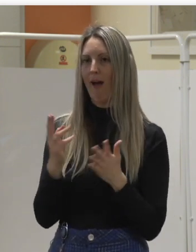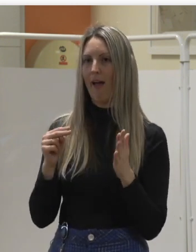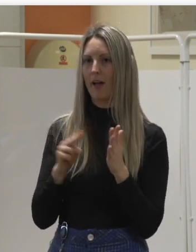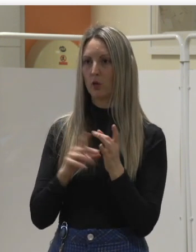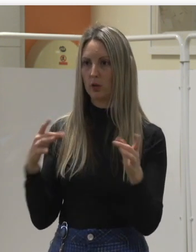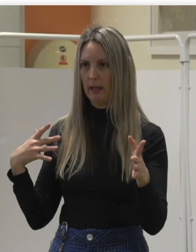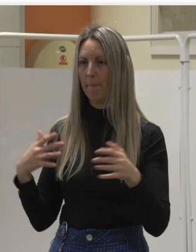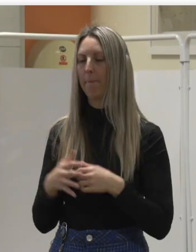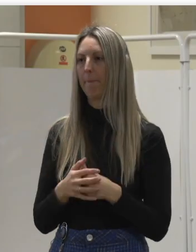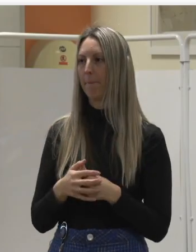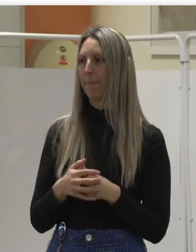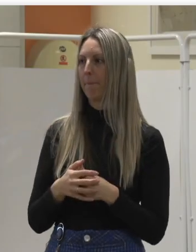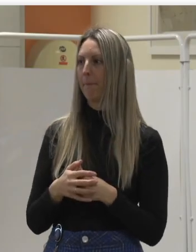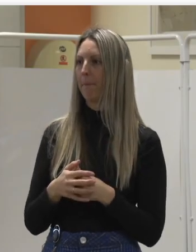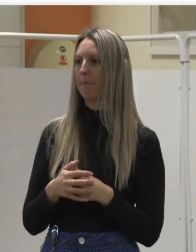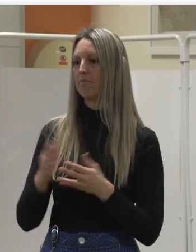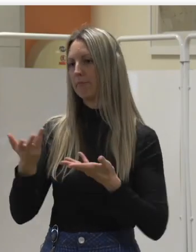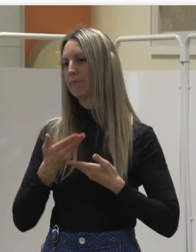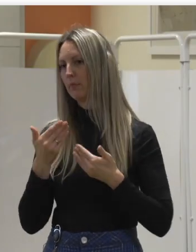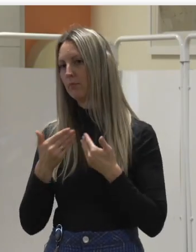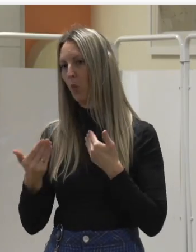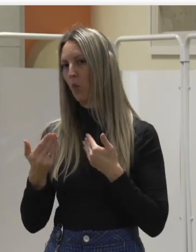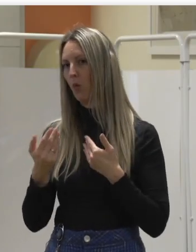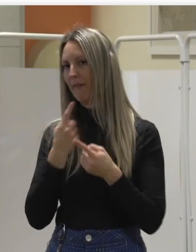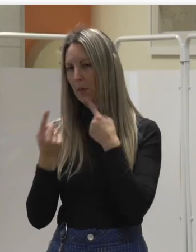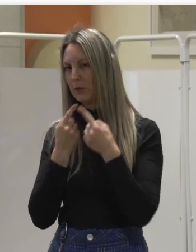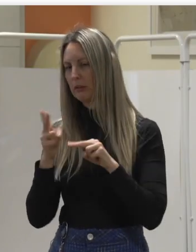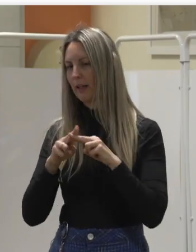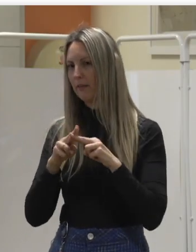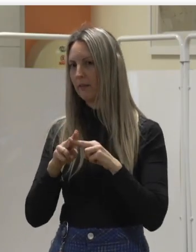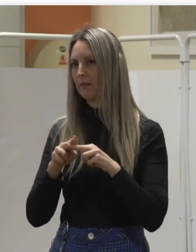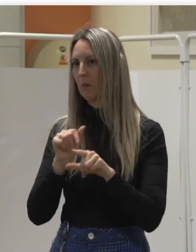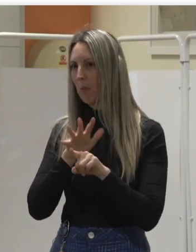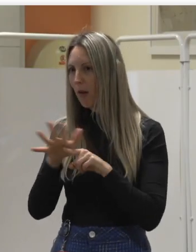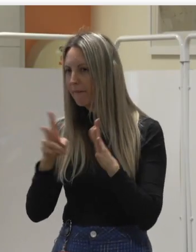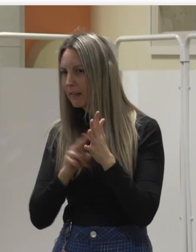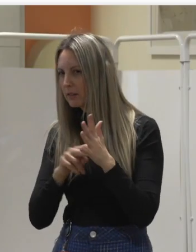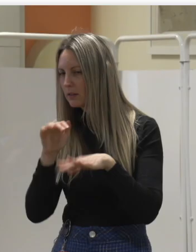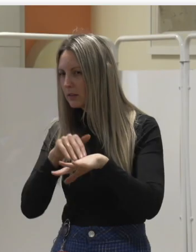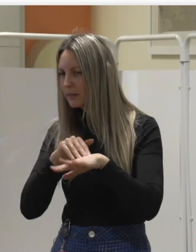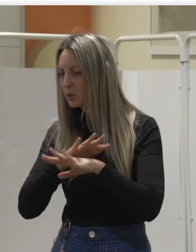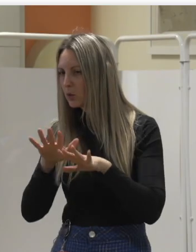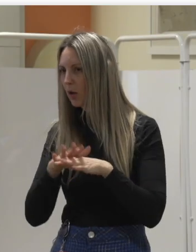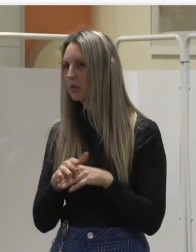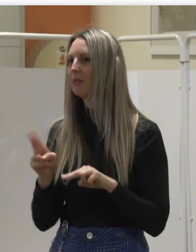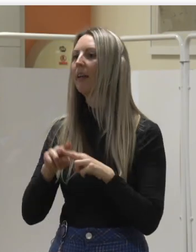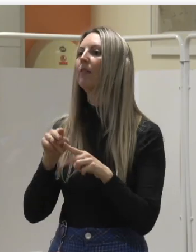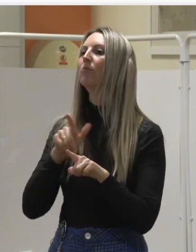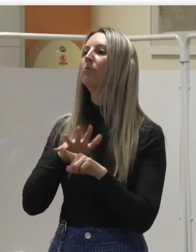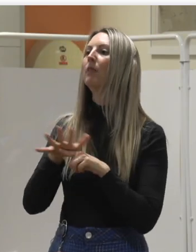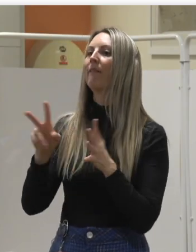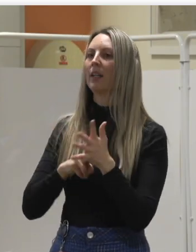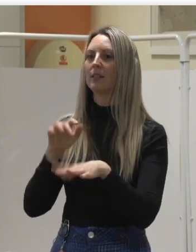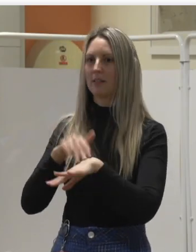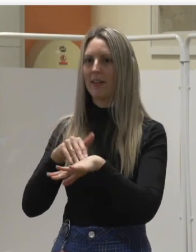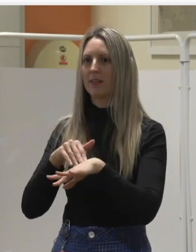can give us an idea blood vessels are inflamed or not. Okay, so that's how we come to a diagnosis. And I just mentioned